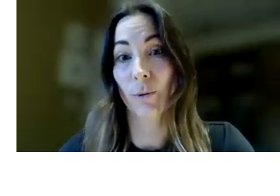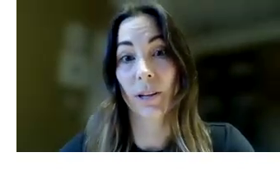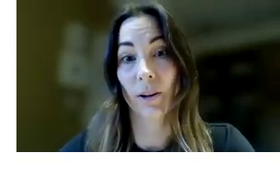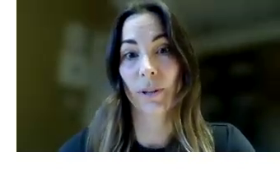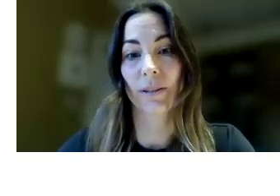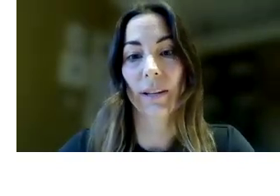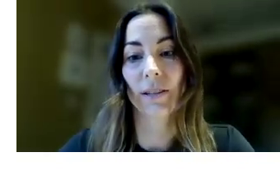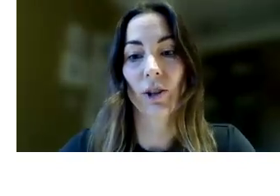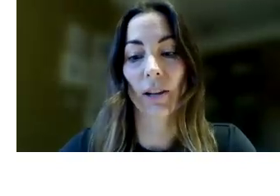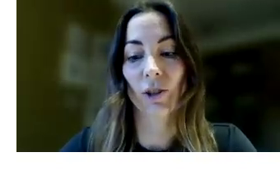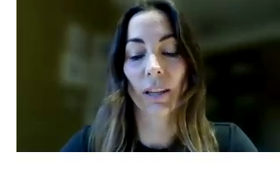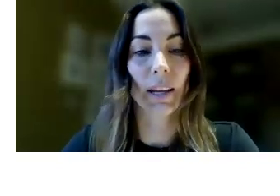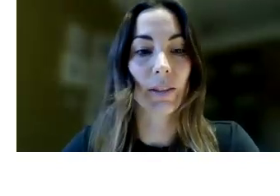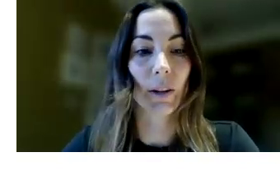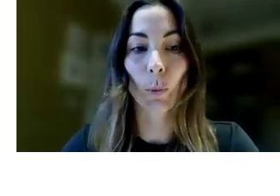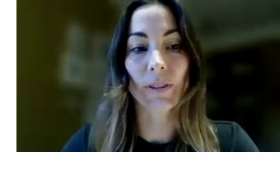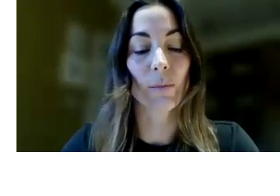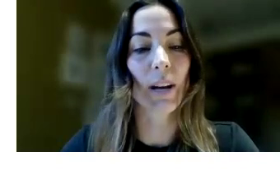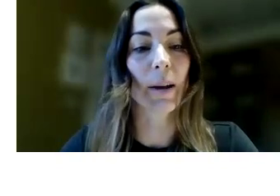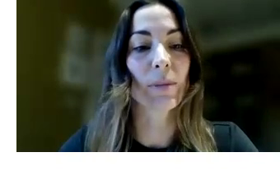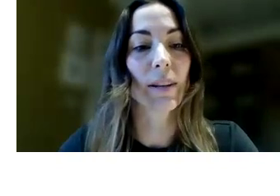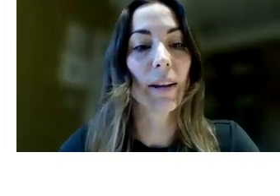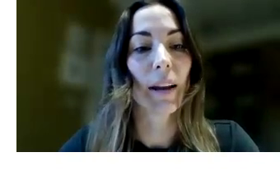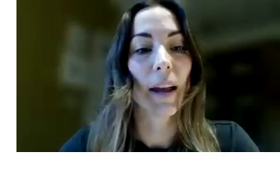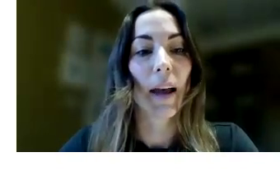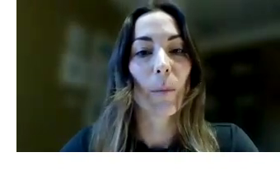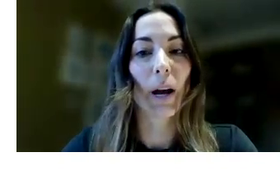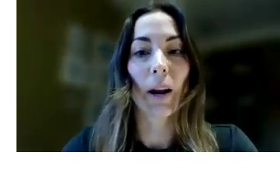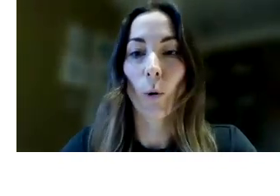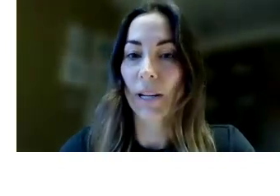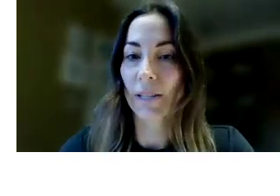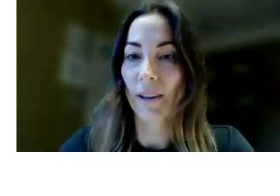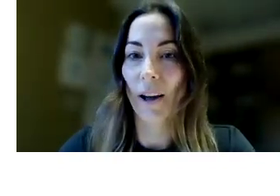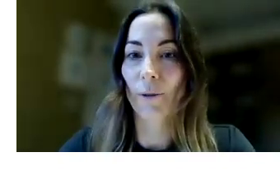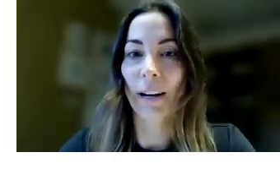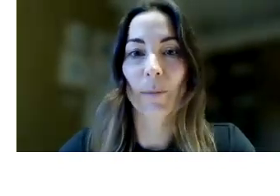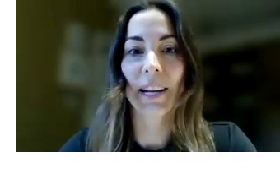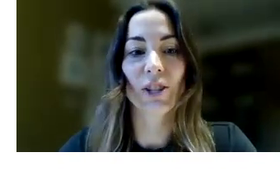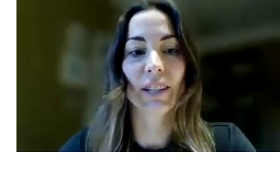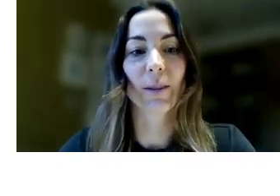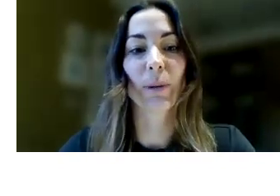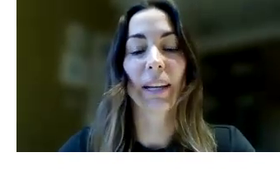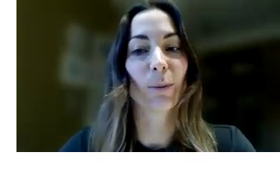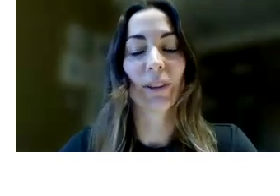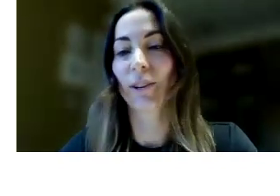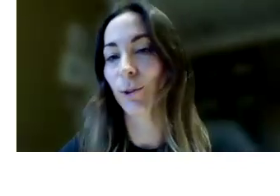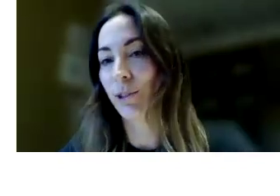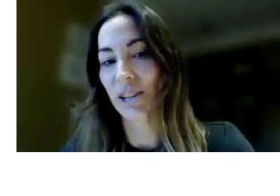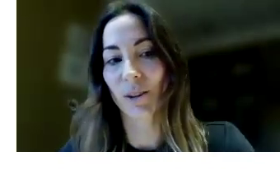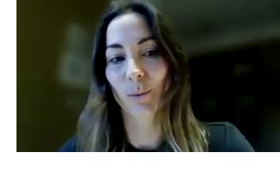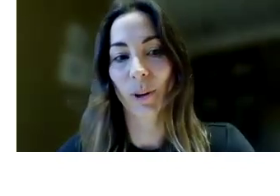rightly so. It's a challenging thing to cope with sometimes. But always recommendation is to begin